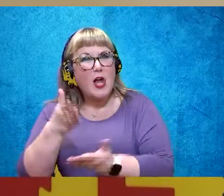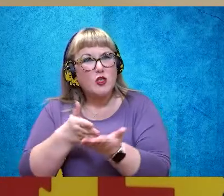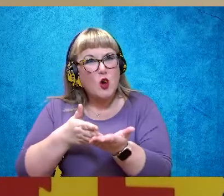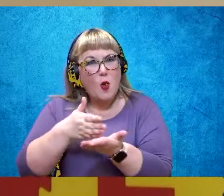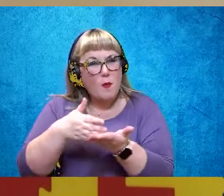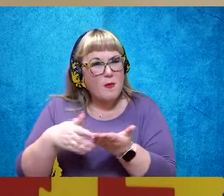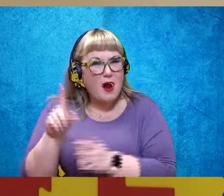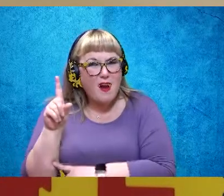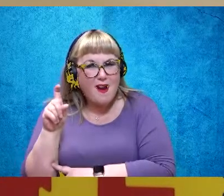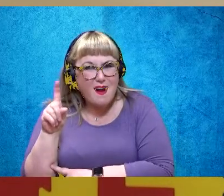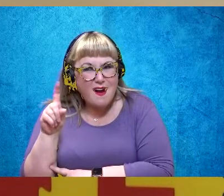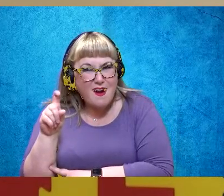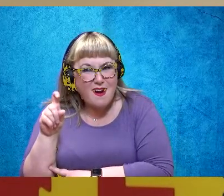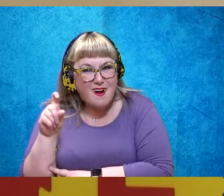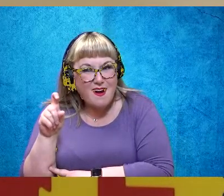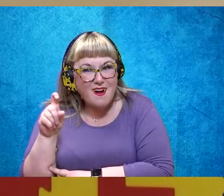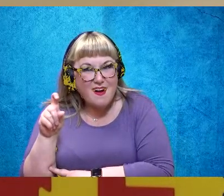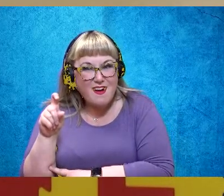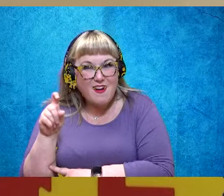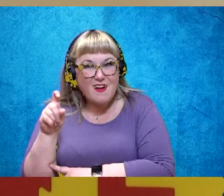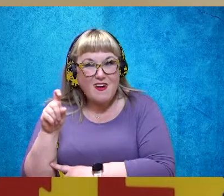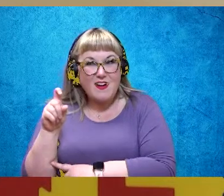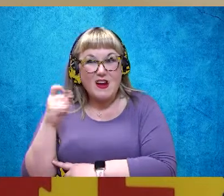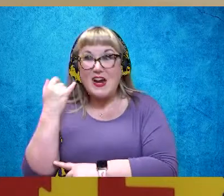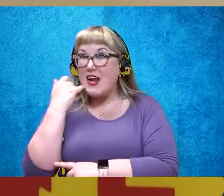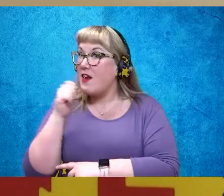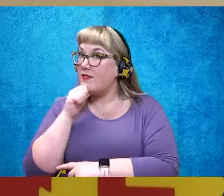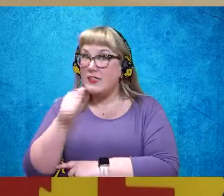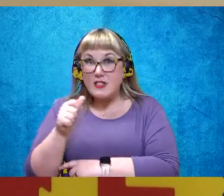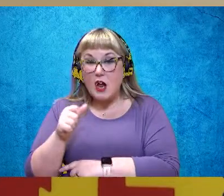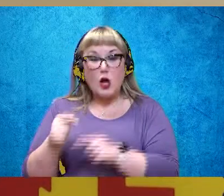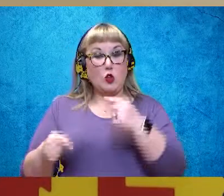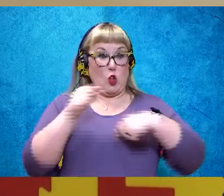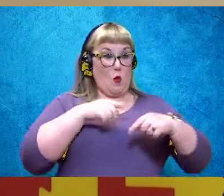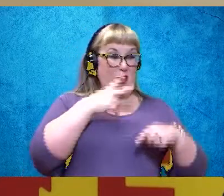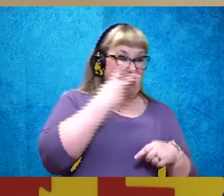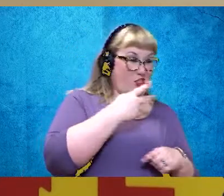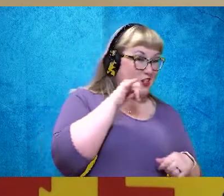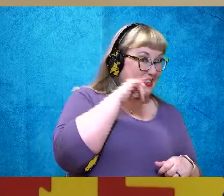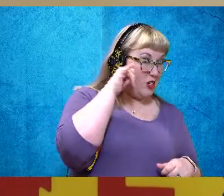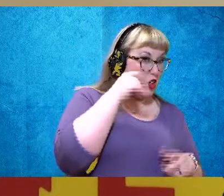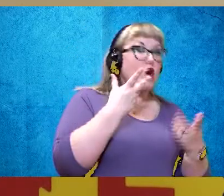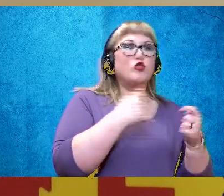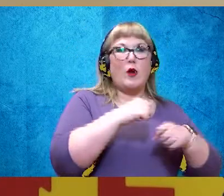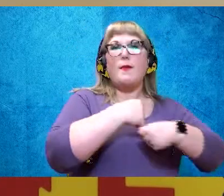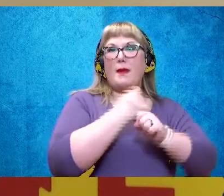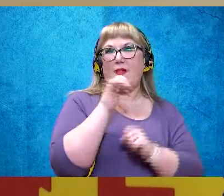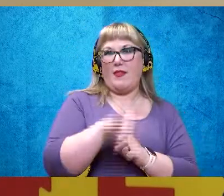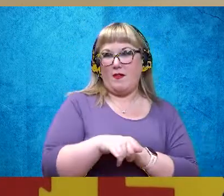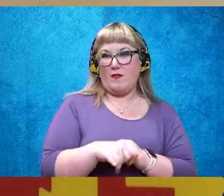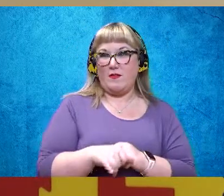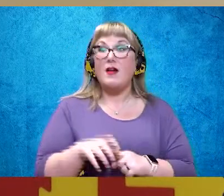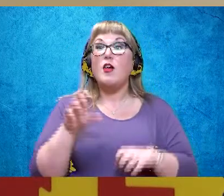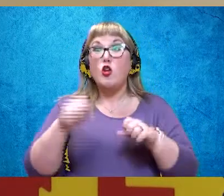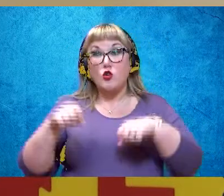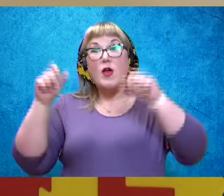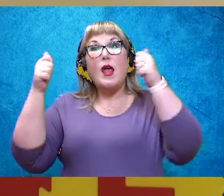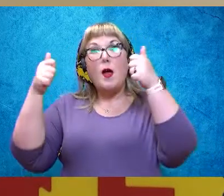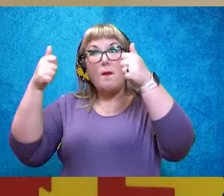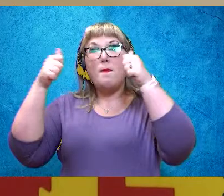H's recipe? If you didn't, go back and look at yesterday and then try to make that. Remember, you can post